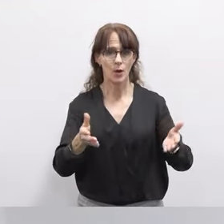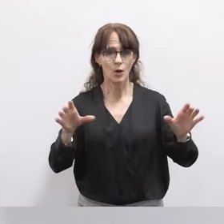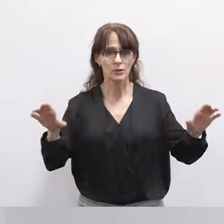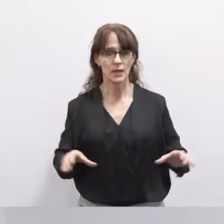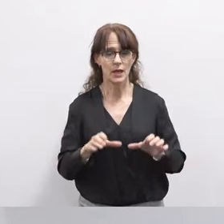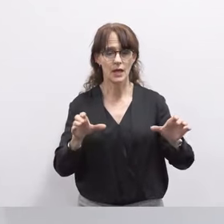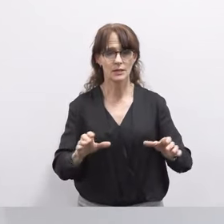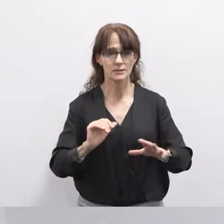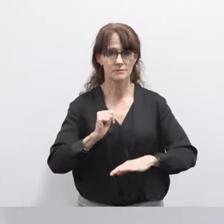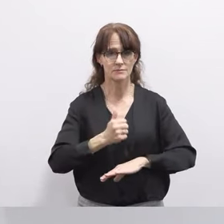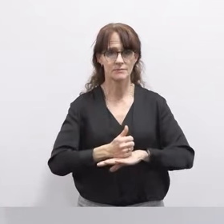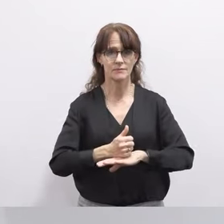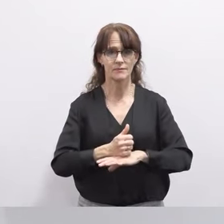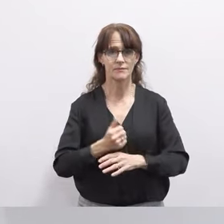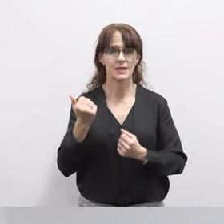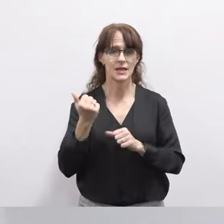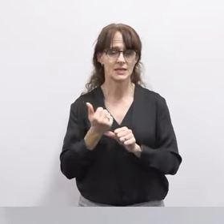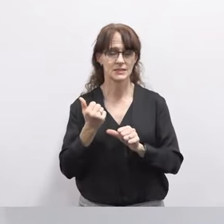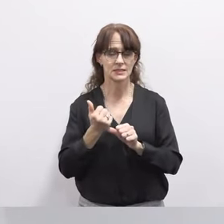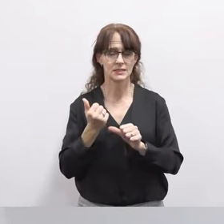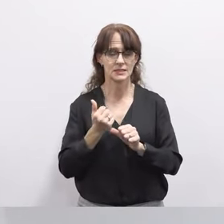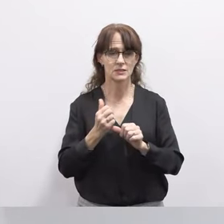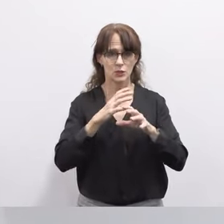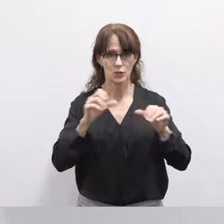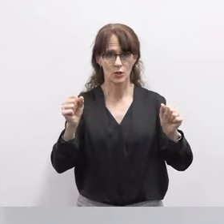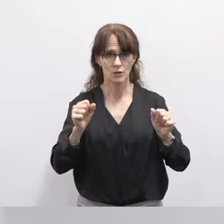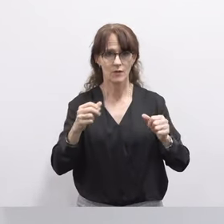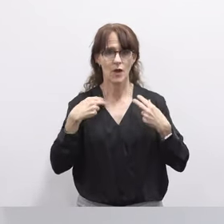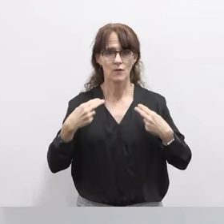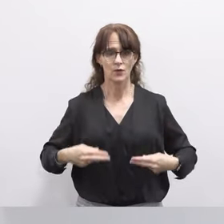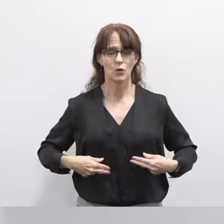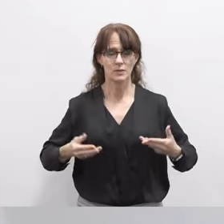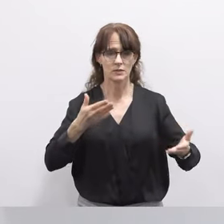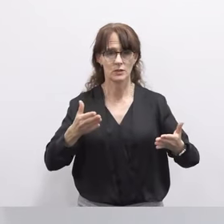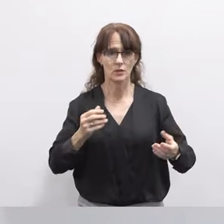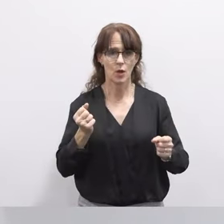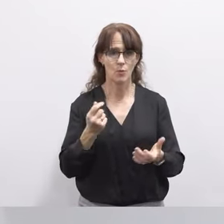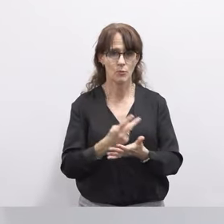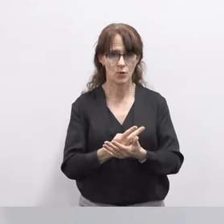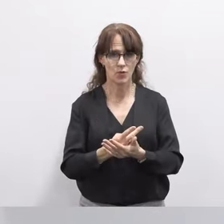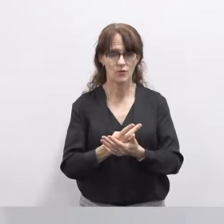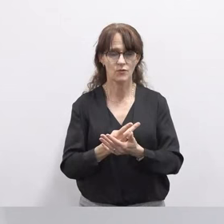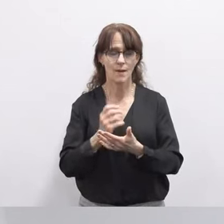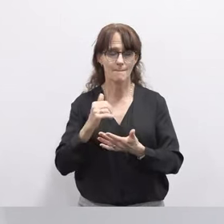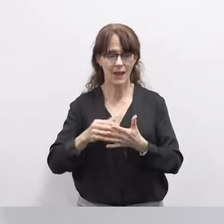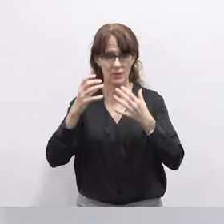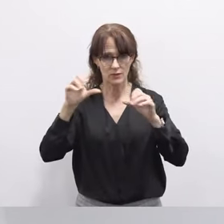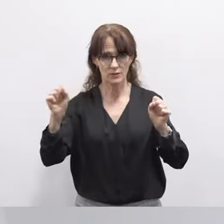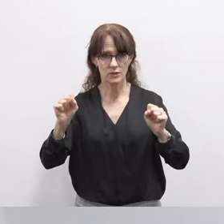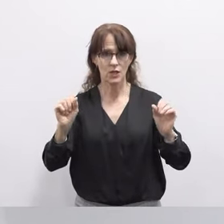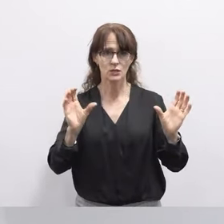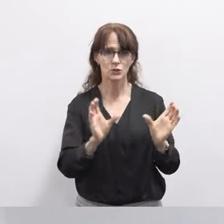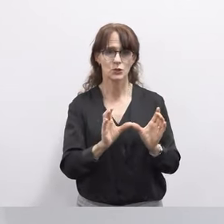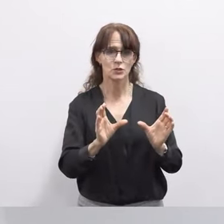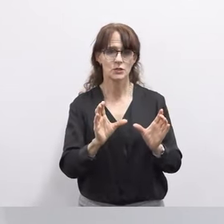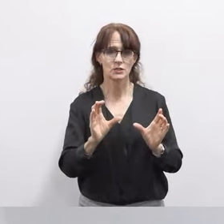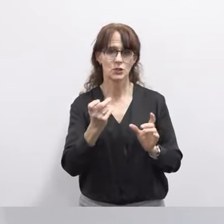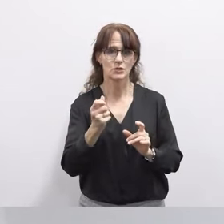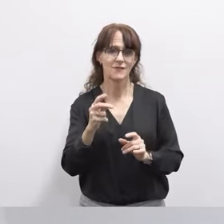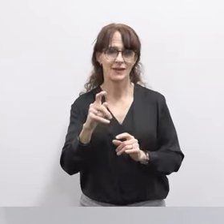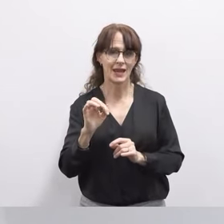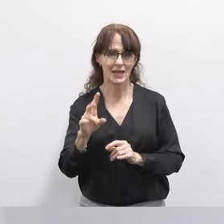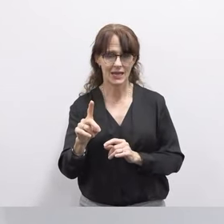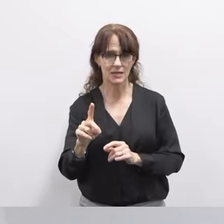by the Assistant Superintendent of Human Resource Services, approved and recommended by the superintendent. For certificated personnel,